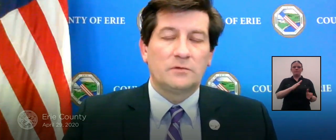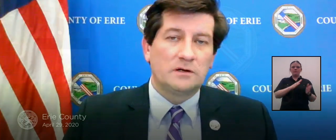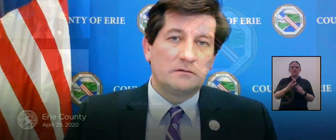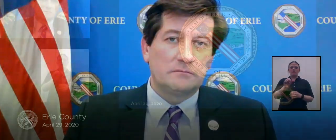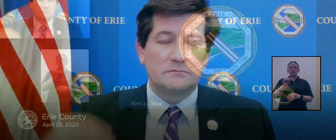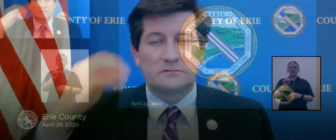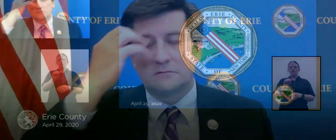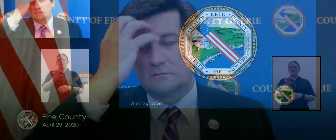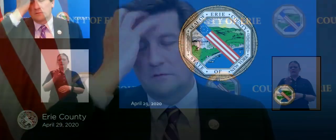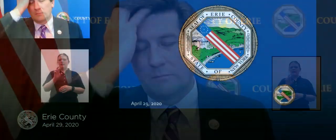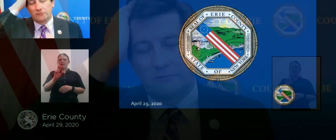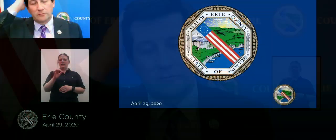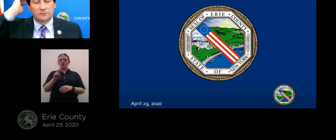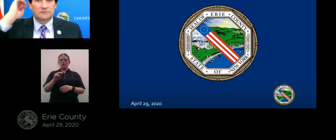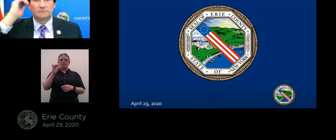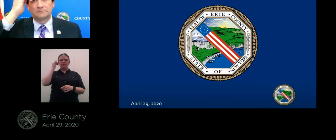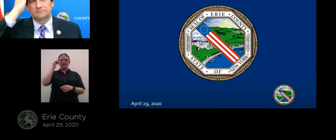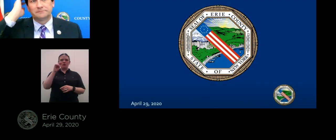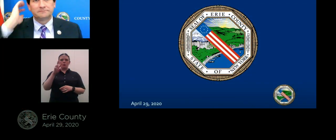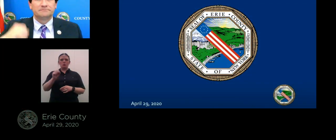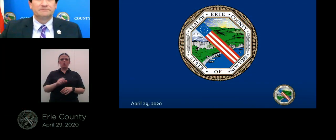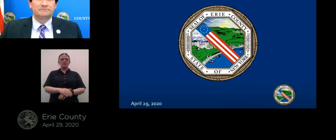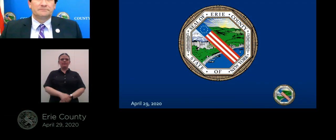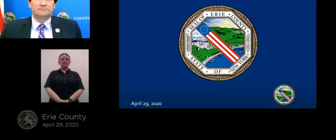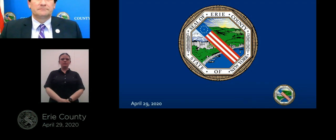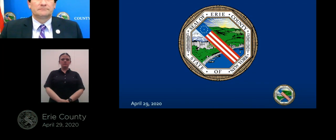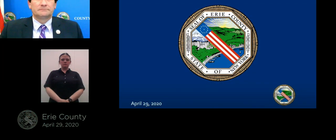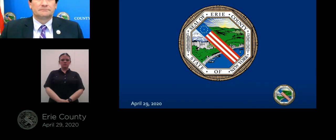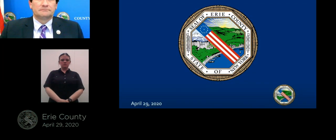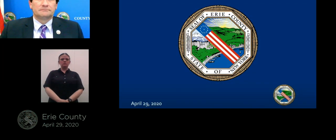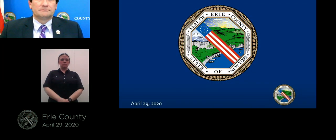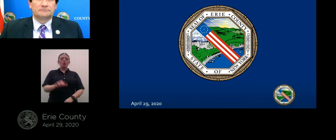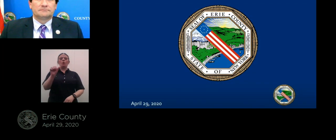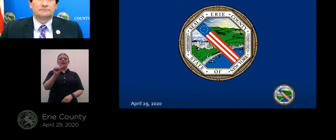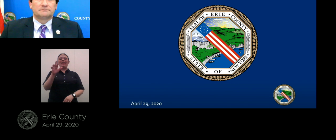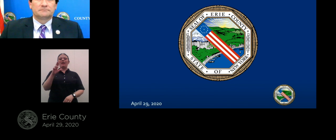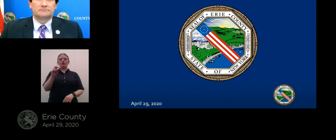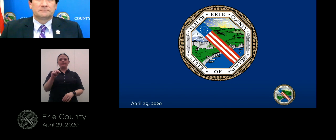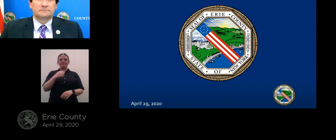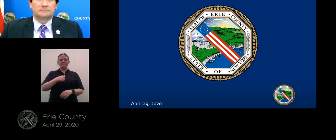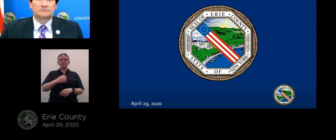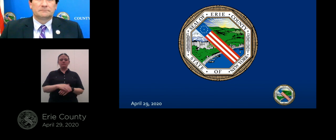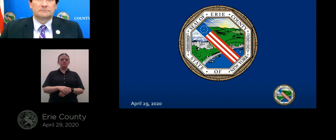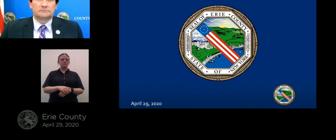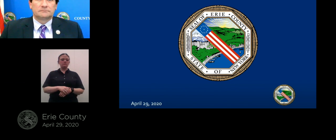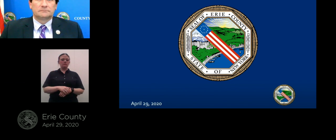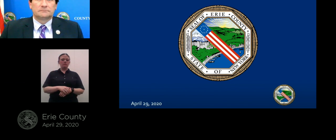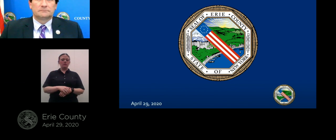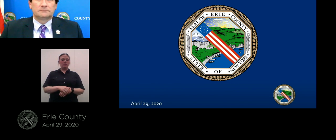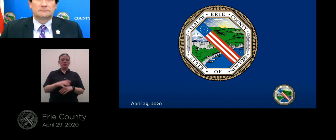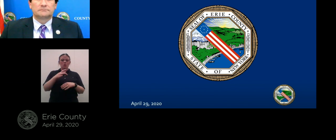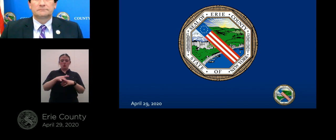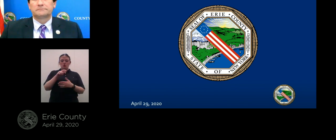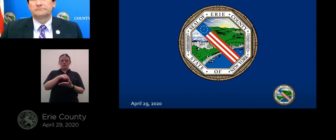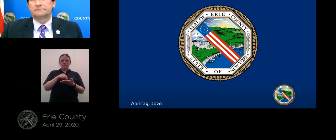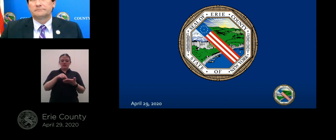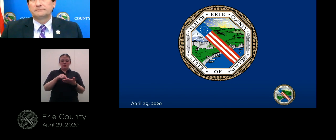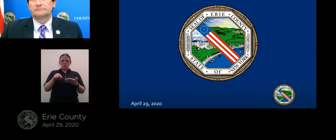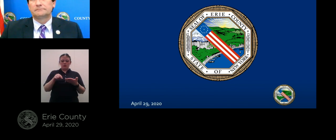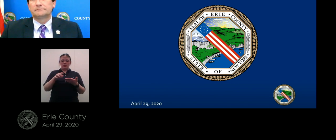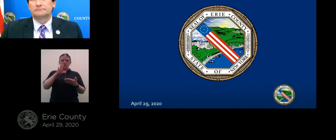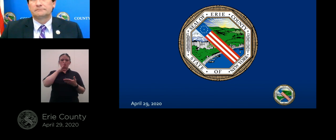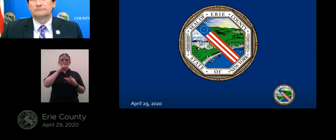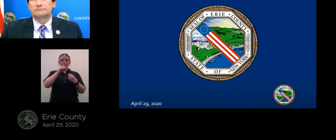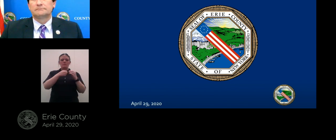Aaron from the Buffalo News. Yeah, hi, Mark. Earlier this week, you and Dr. Burstein talked about the